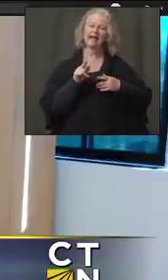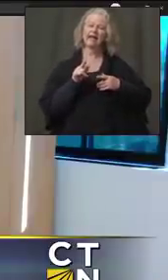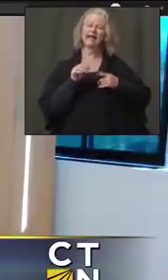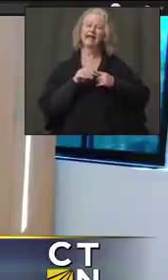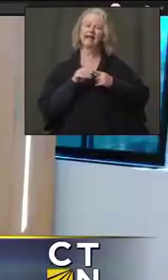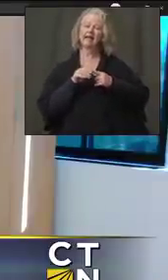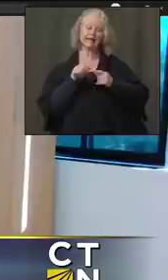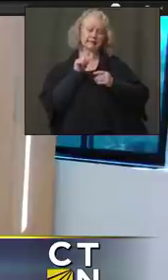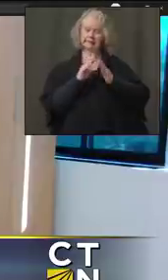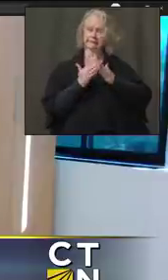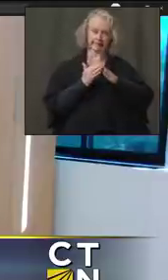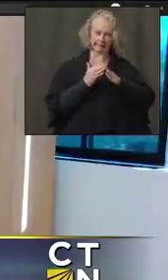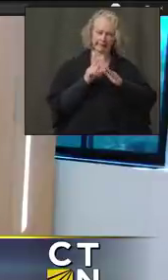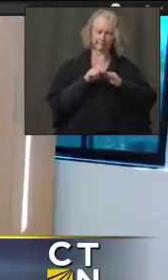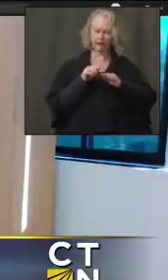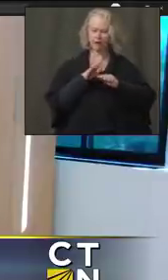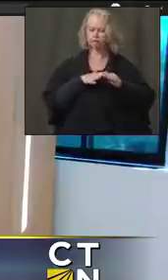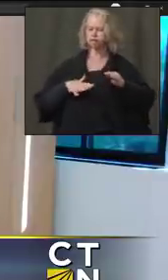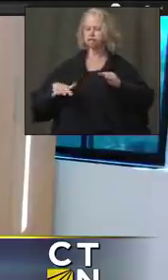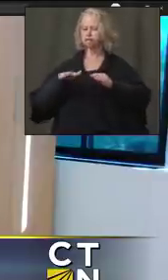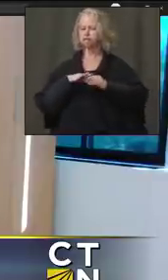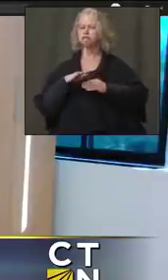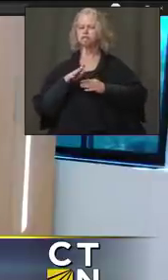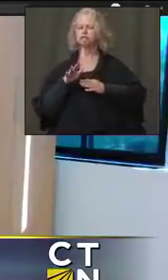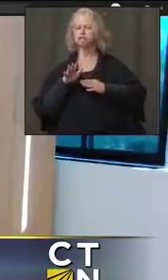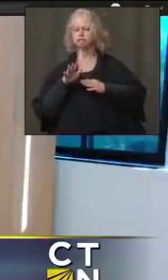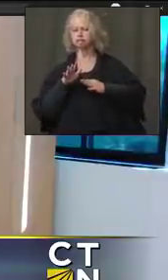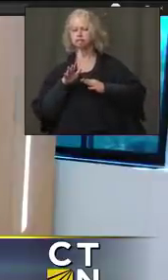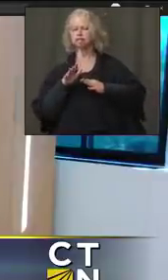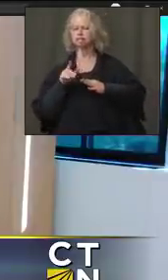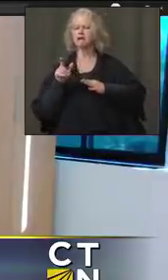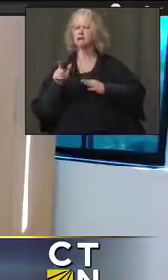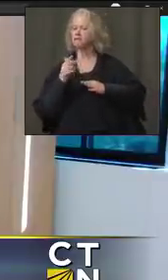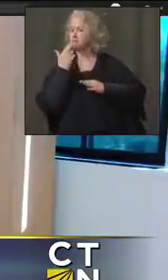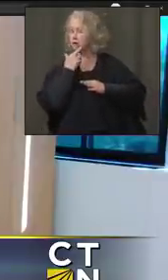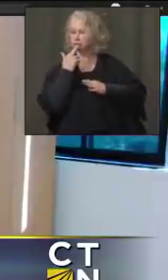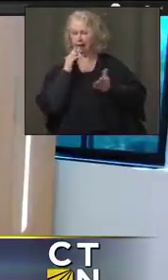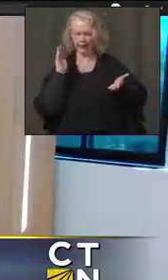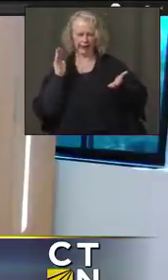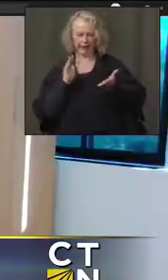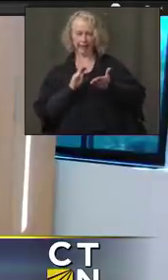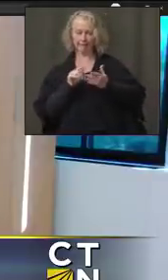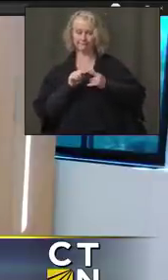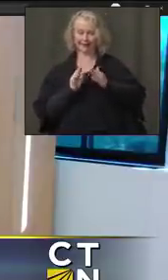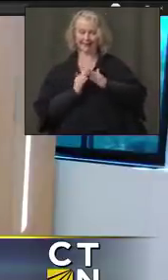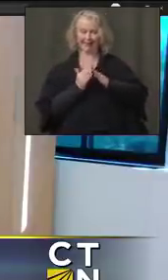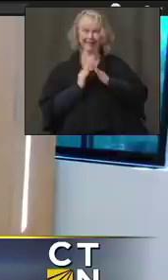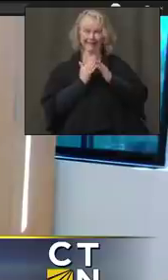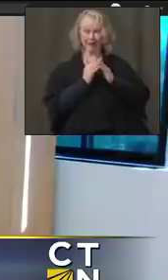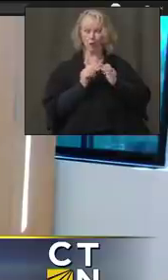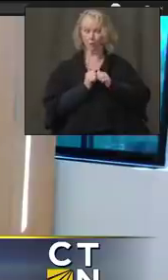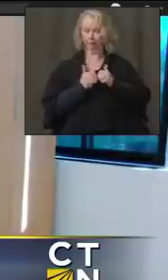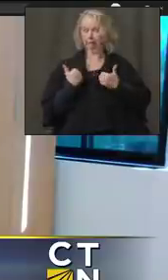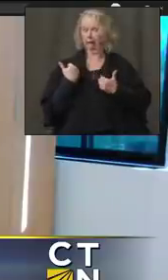areas, the restaurant traffic is a bit slow. In downtown areas with a lot of young